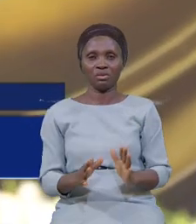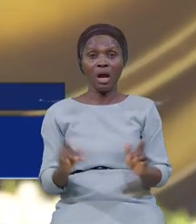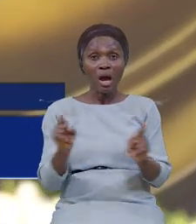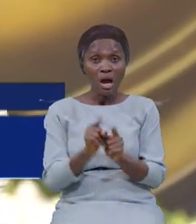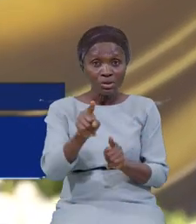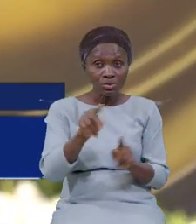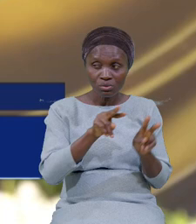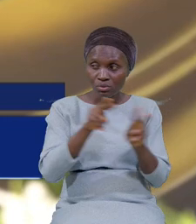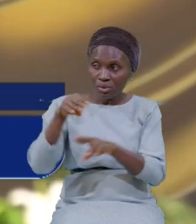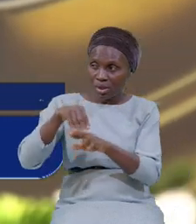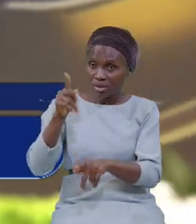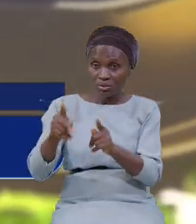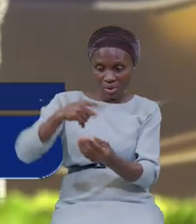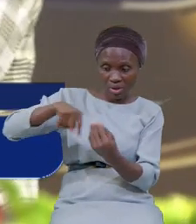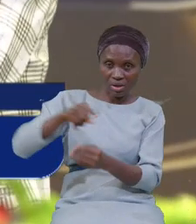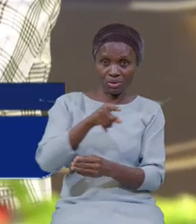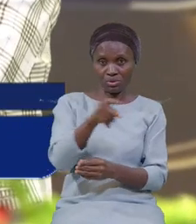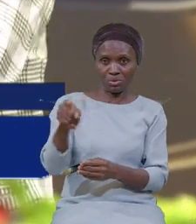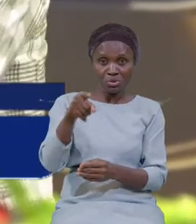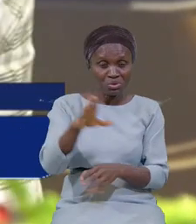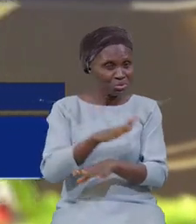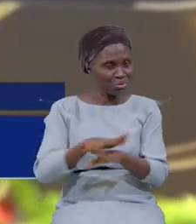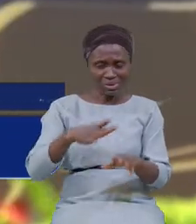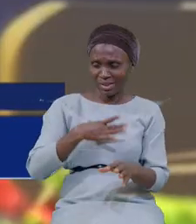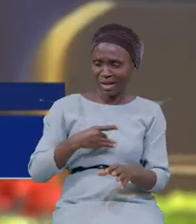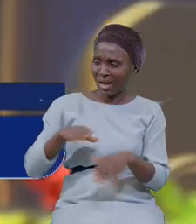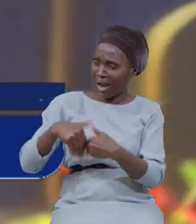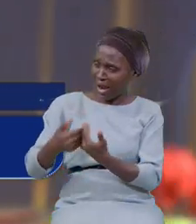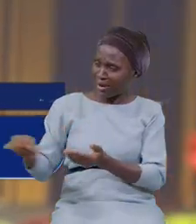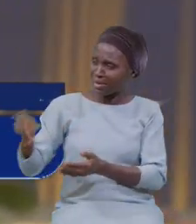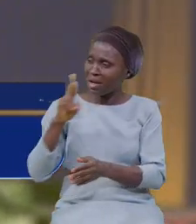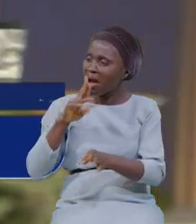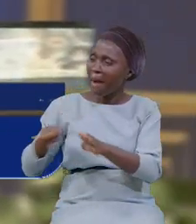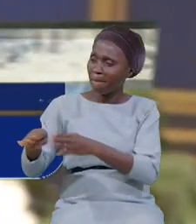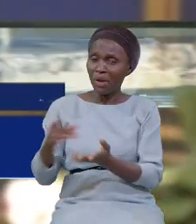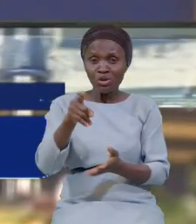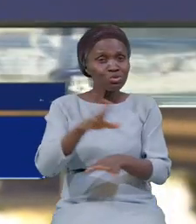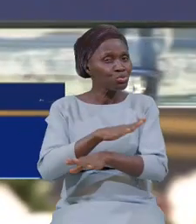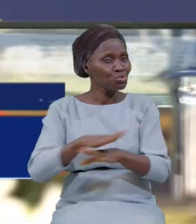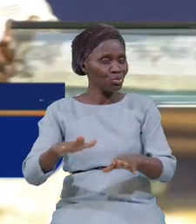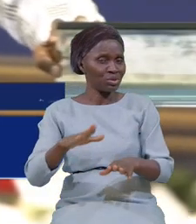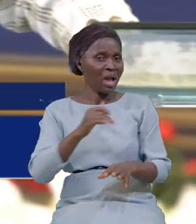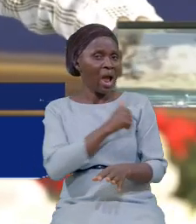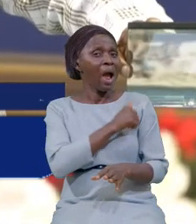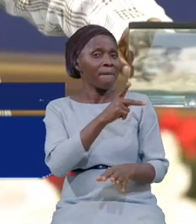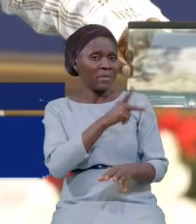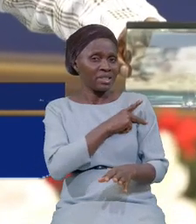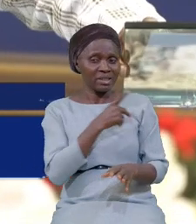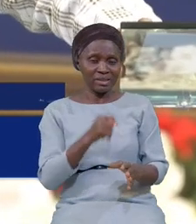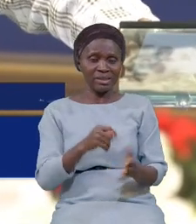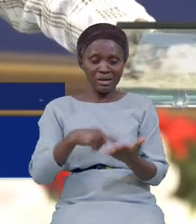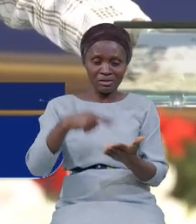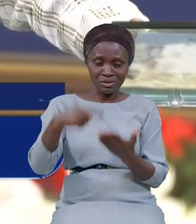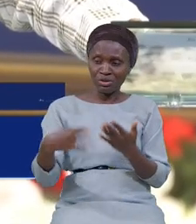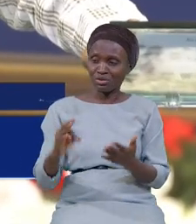do. You don't appreciate the direction they are going. You don't appreciate the result of their actions.